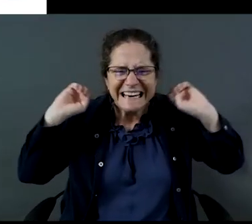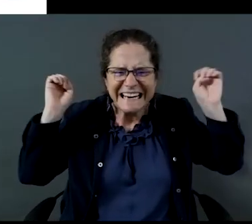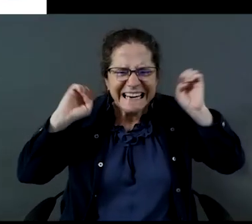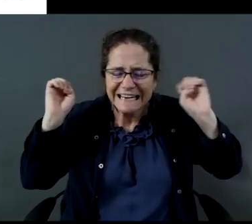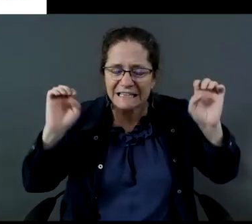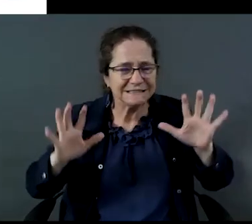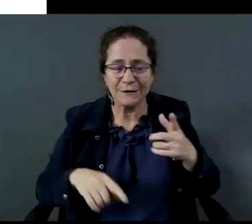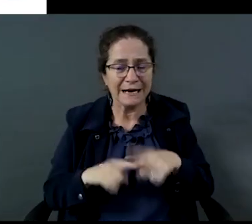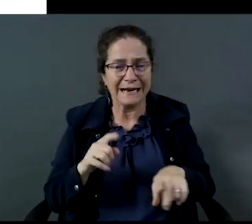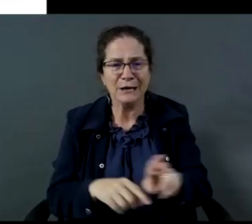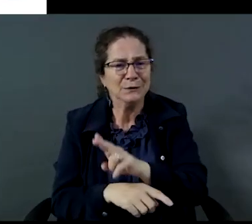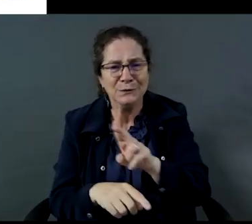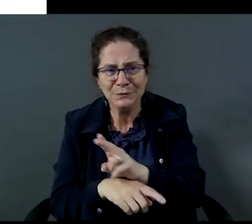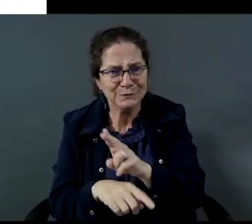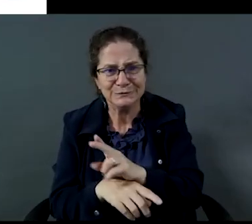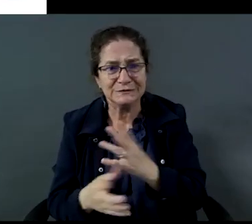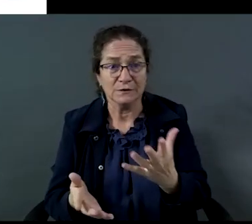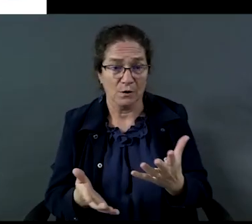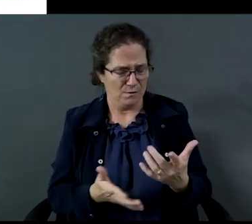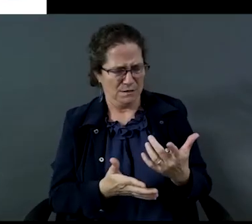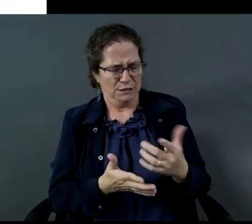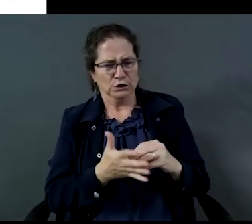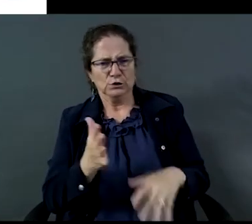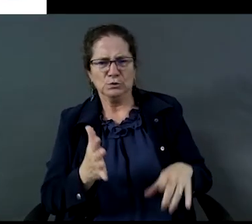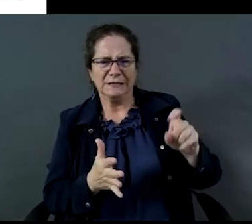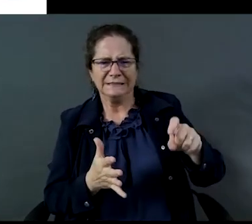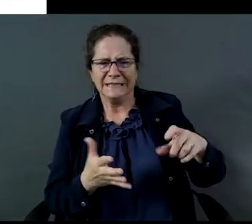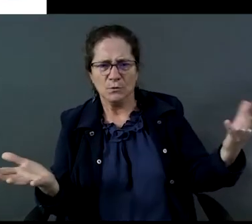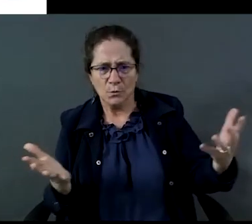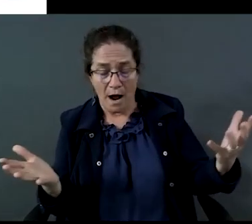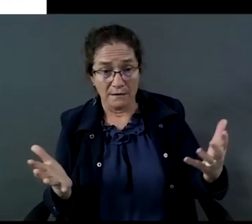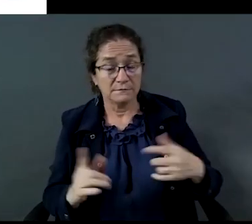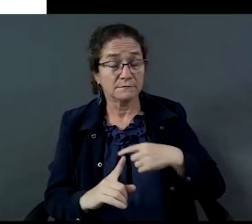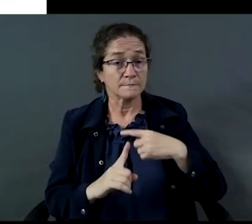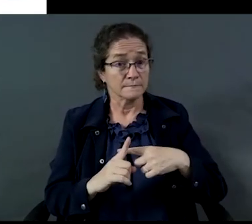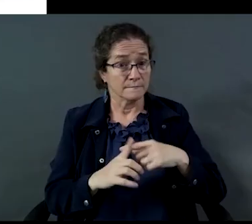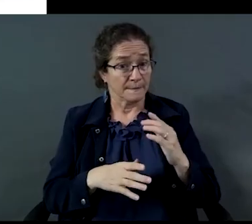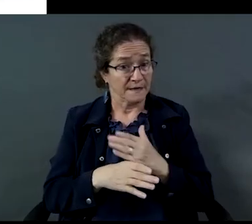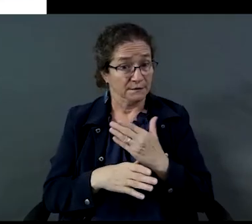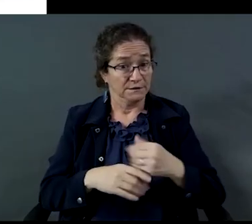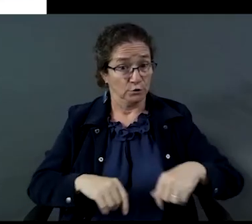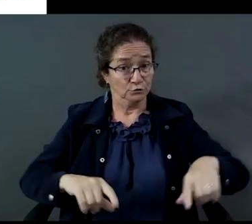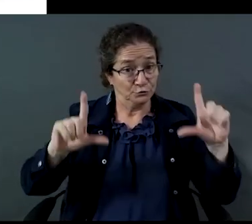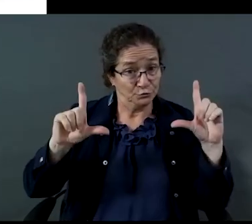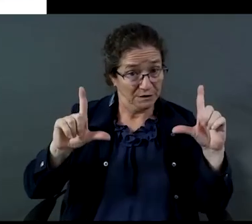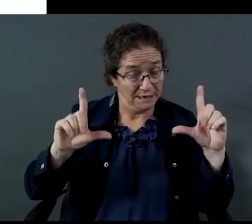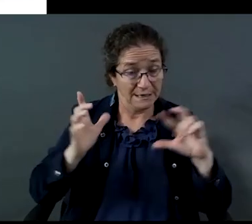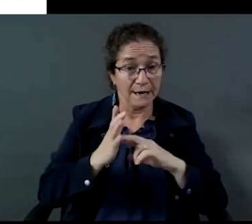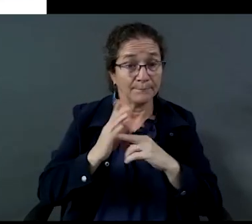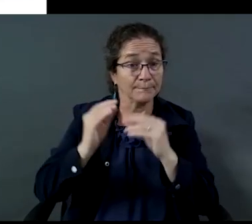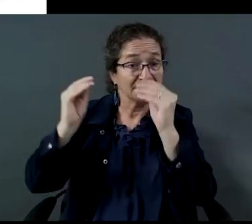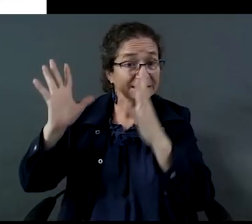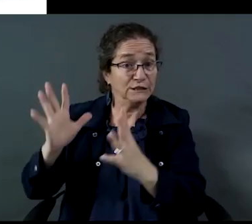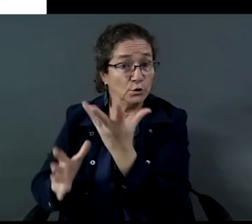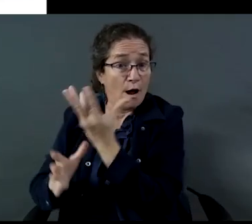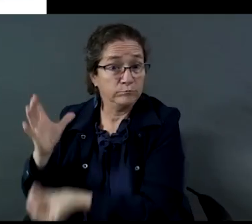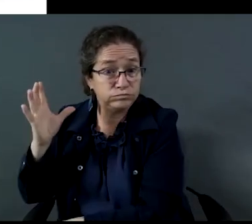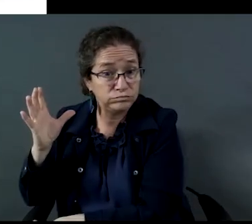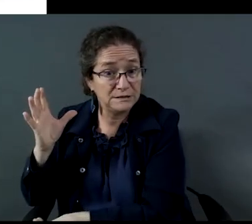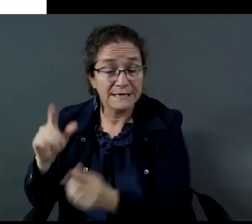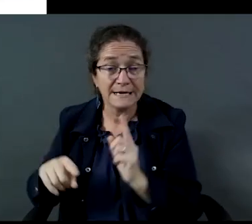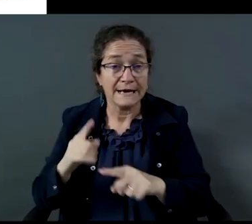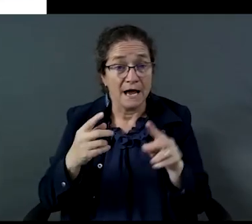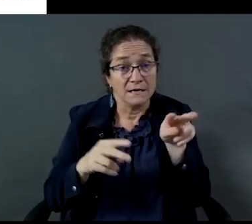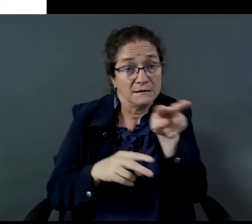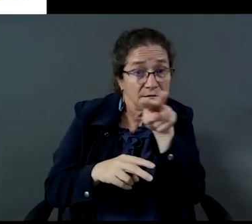well. And what does the student see when the screen is shared? Do they lose you? So they can no longer get the facial cues, lip reading cues? Are